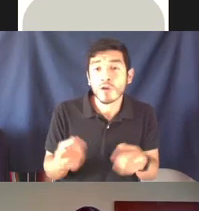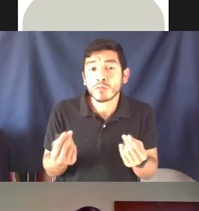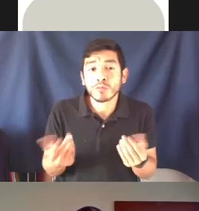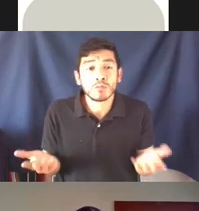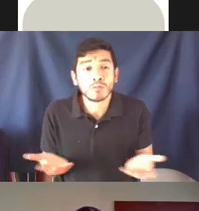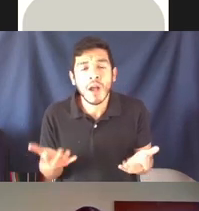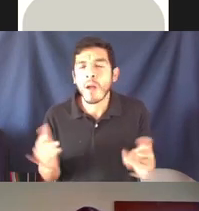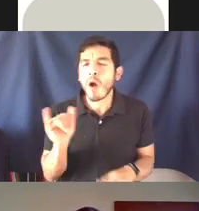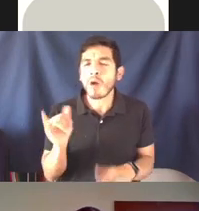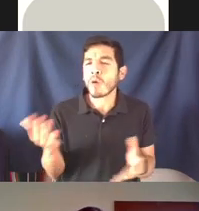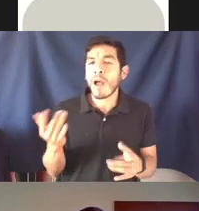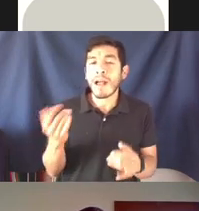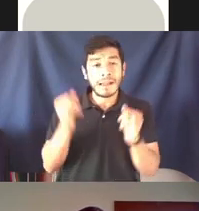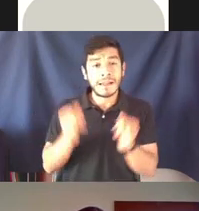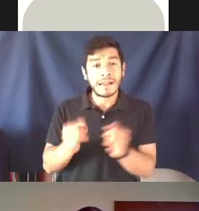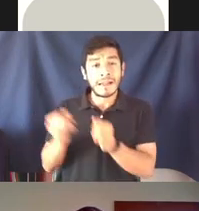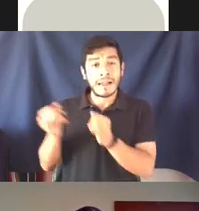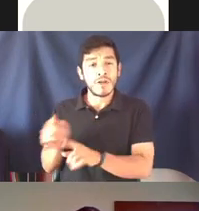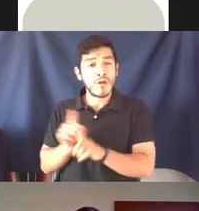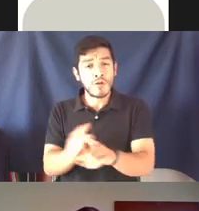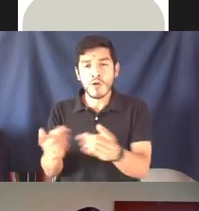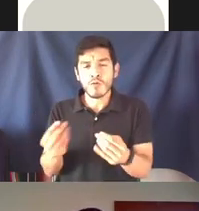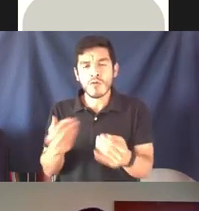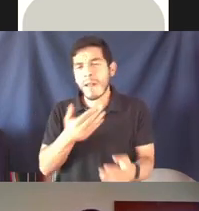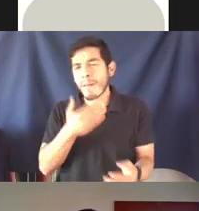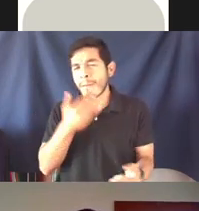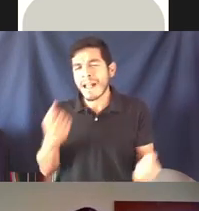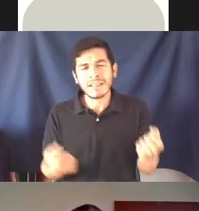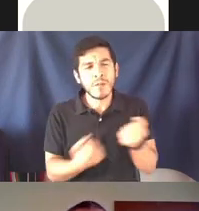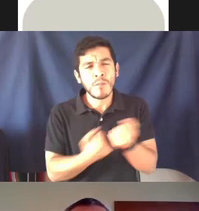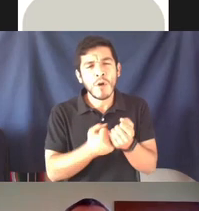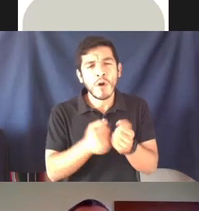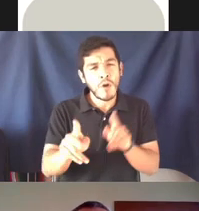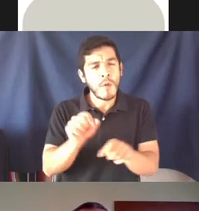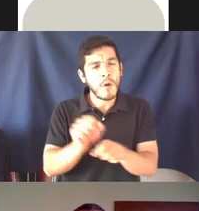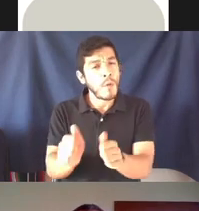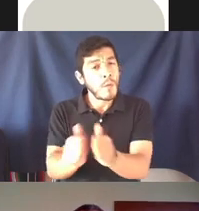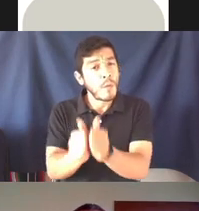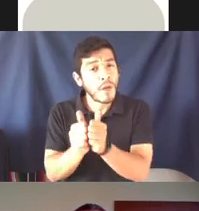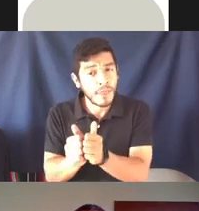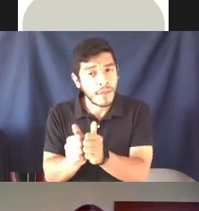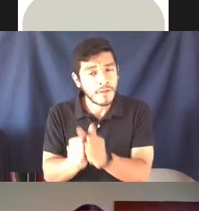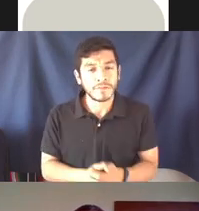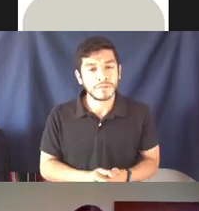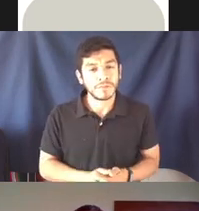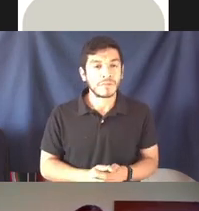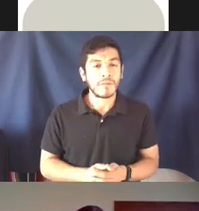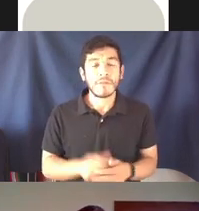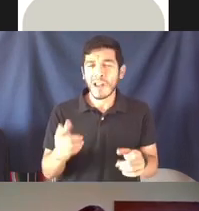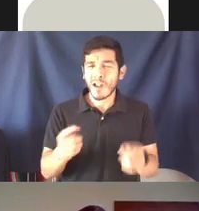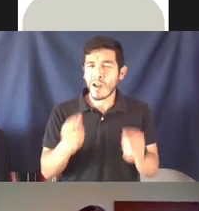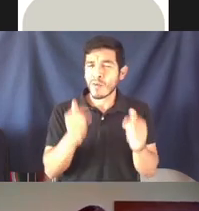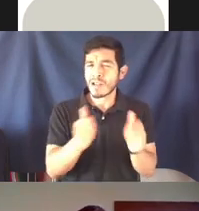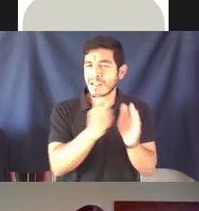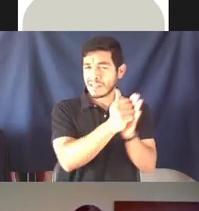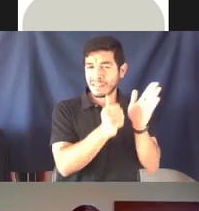do to best support young people that you're working with. Just a quick agenda and some goals for this session.